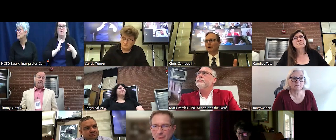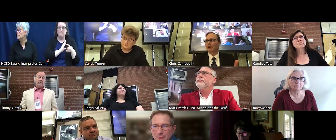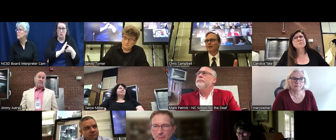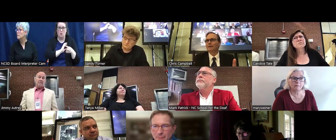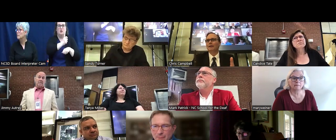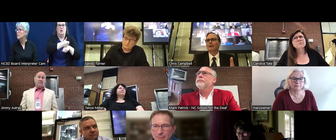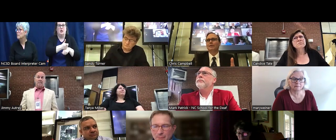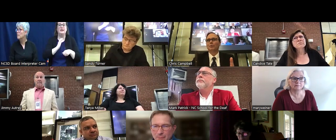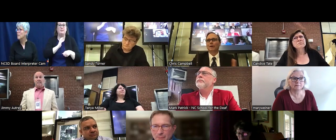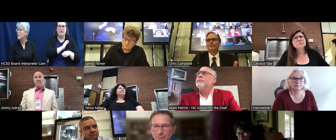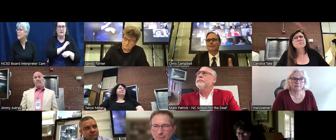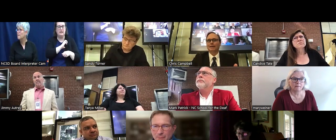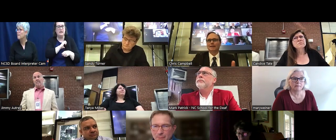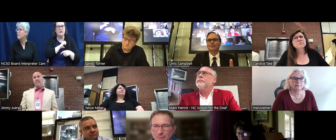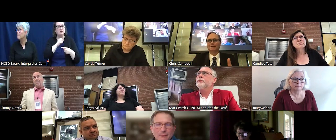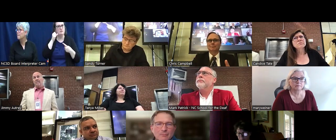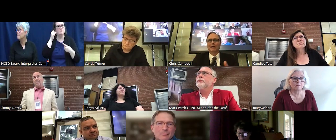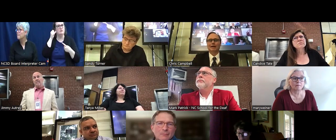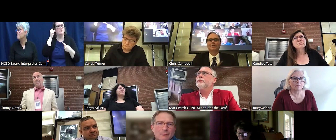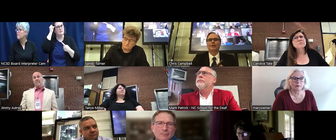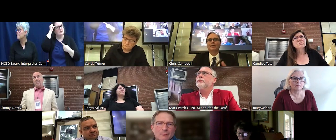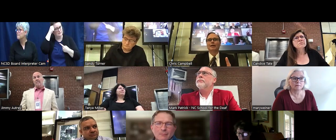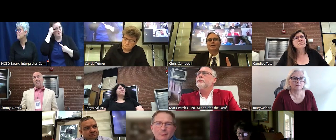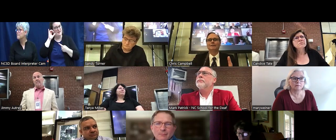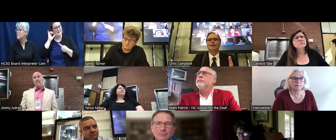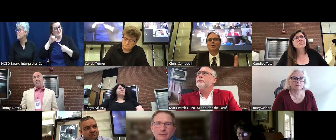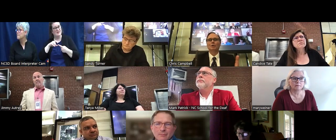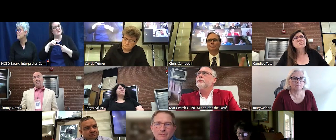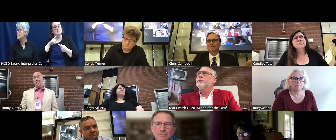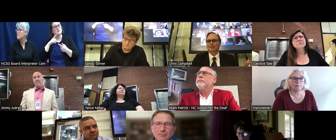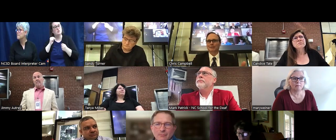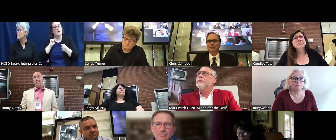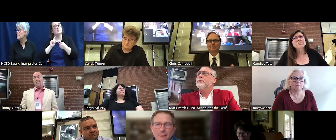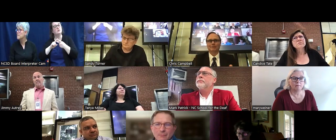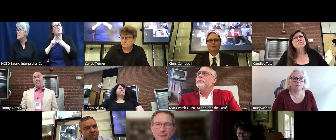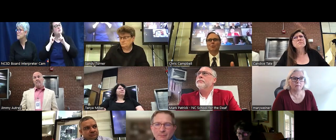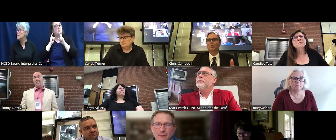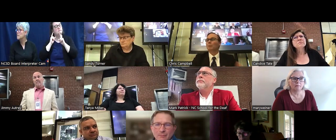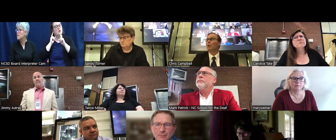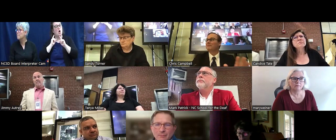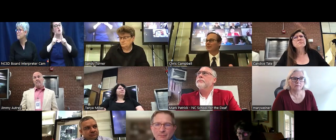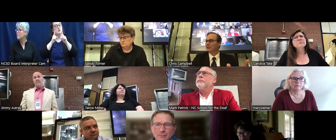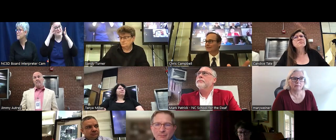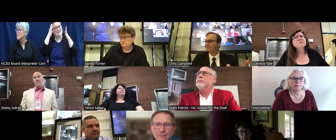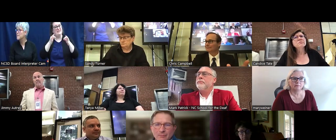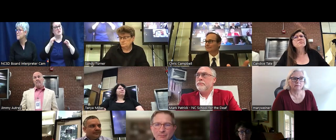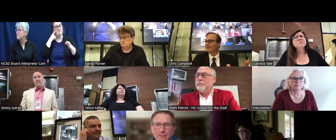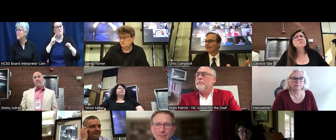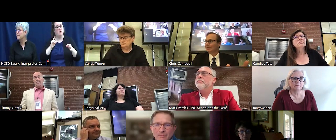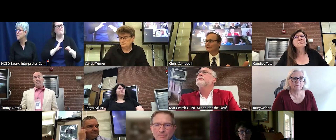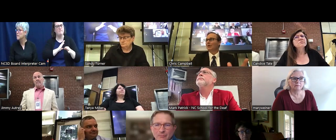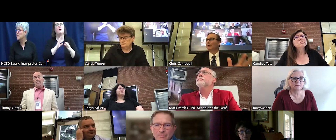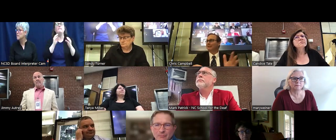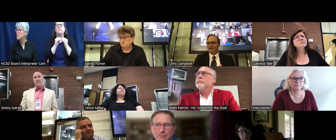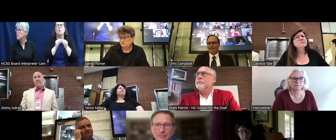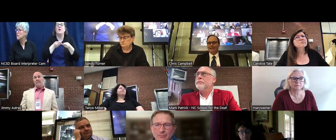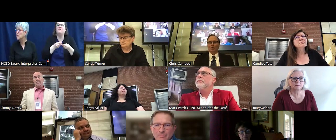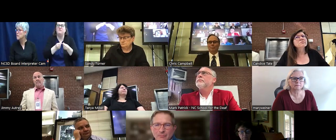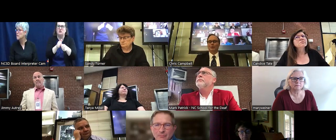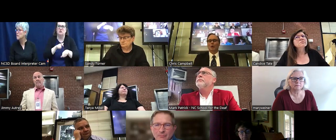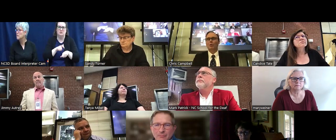in mind, the reason is to make the ultimate decision of the board more efficient. So it's